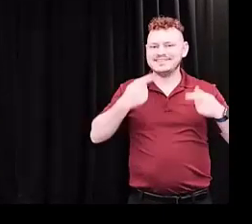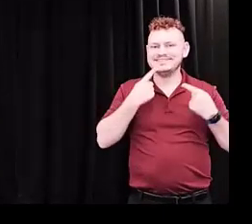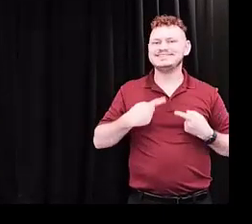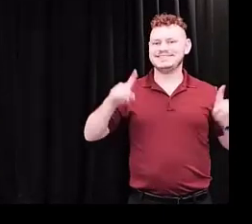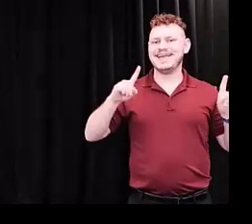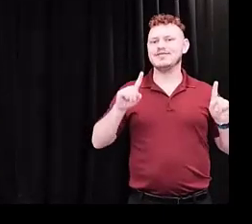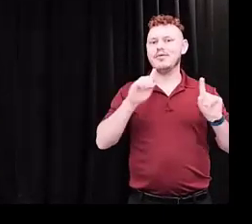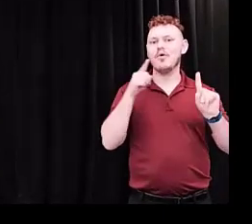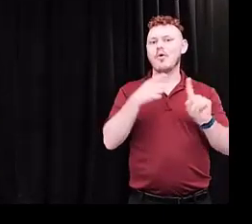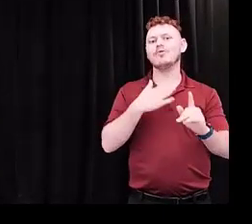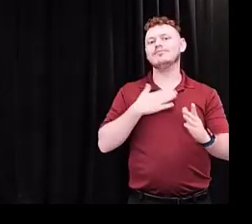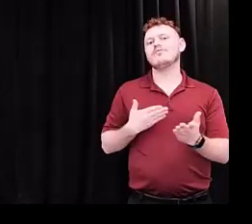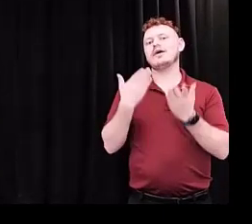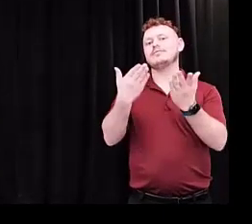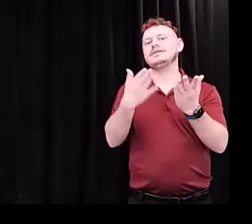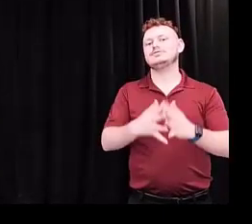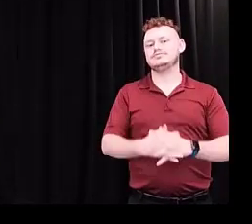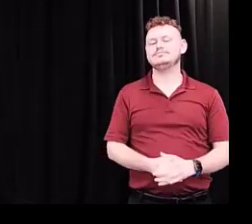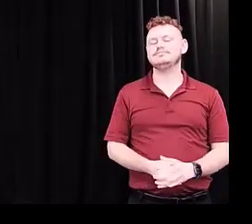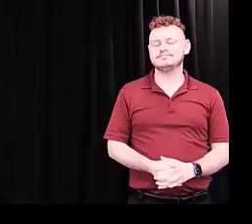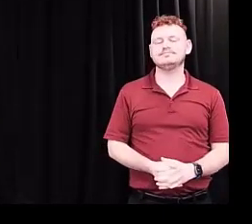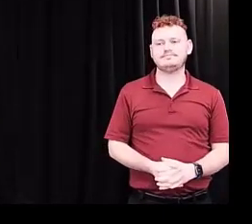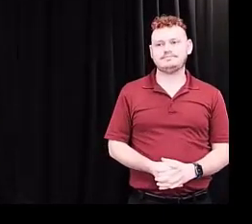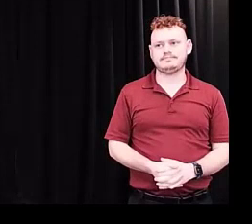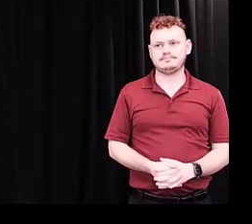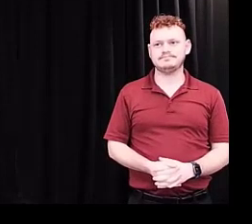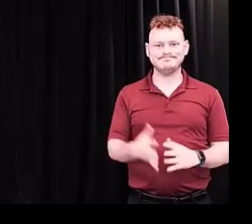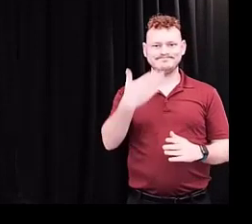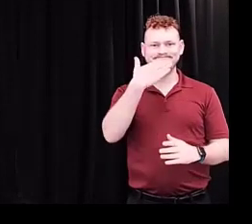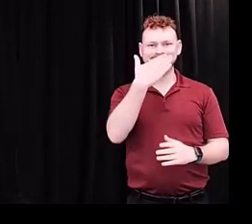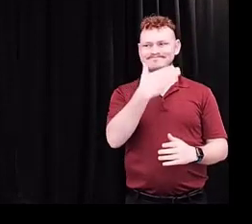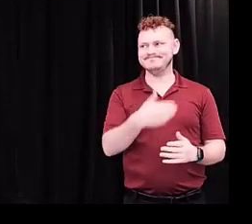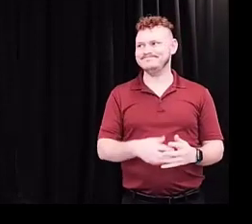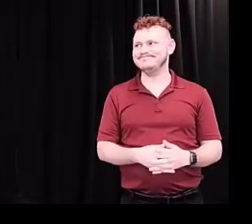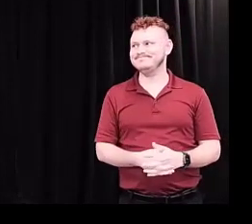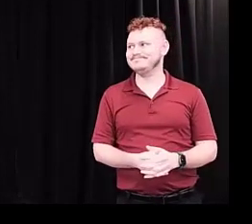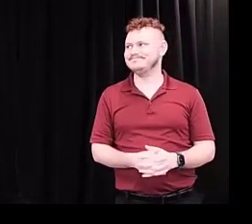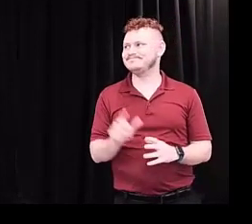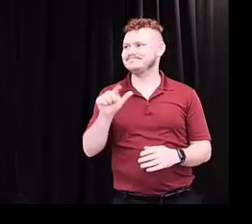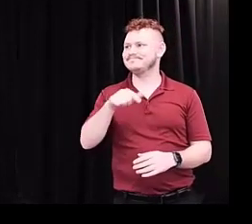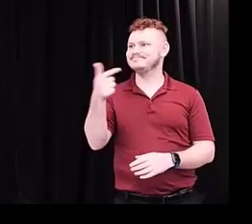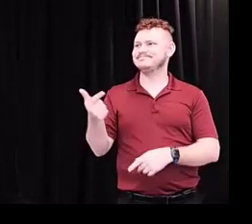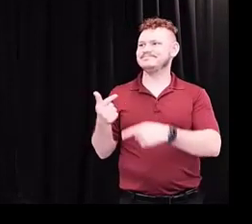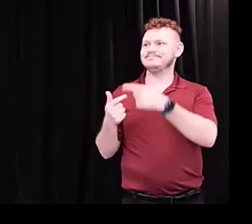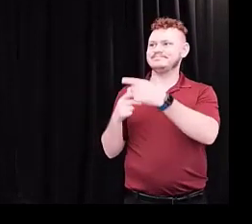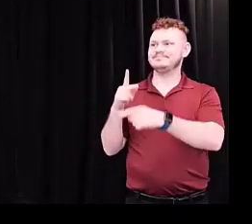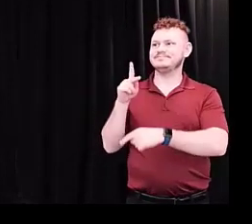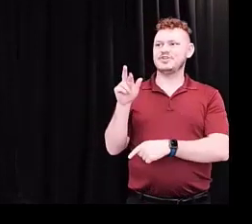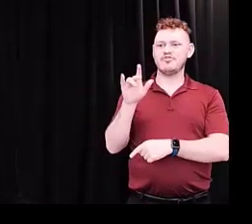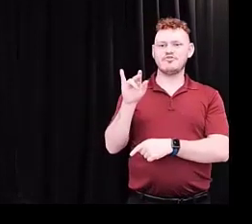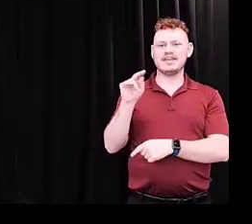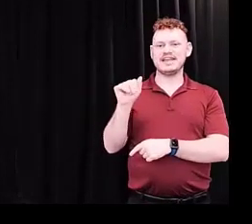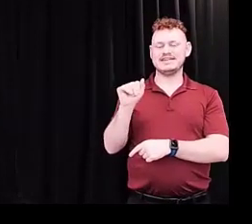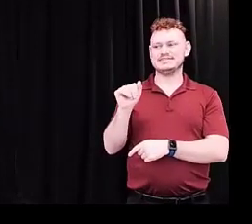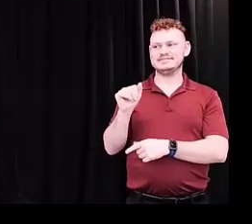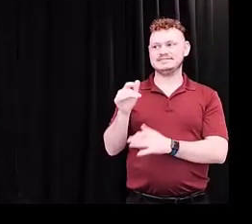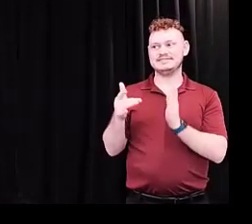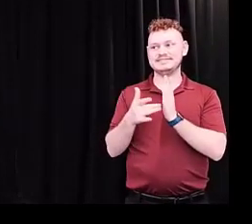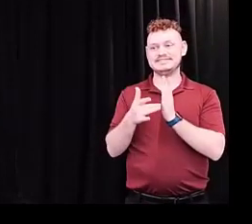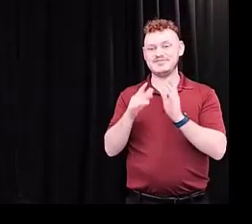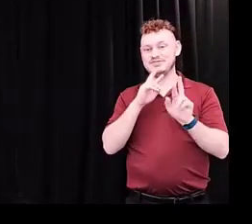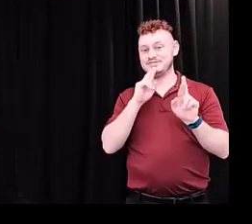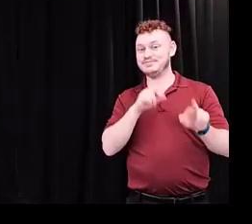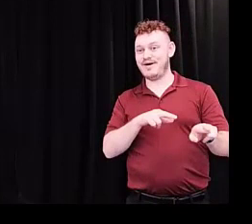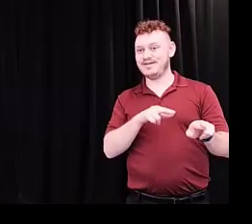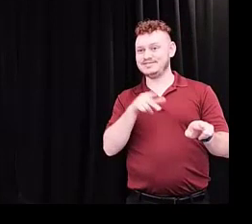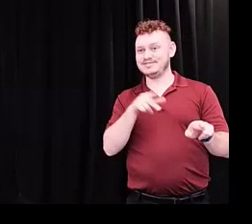my recommendation. All right, thanks. My name is Karina. I think the technical response to